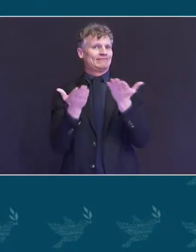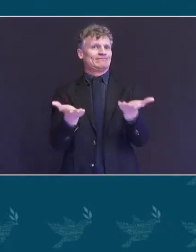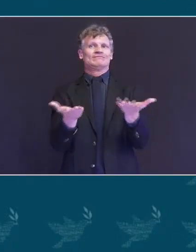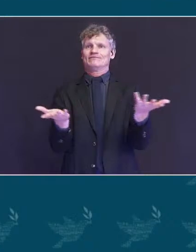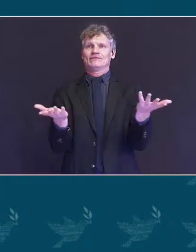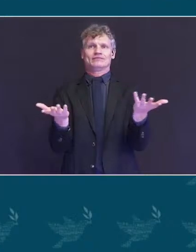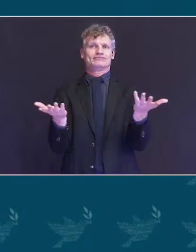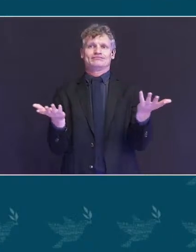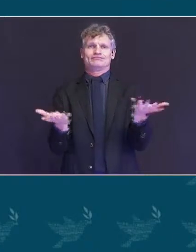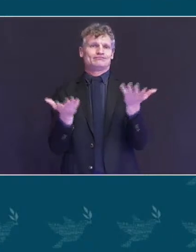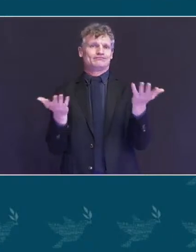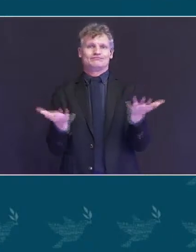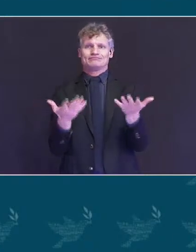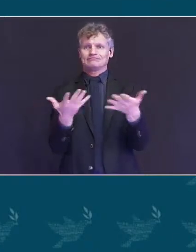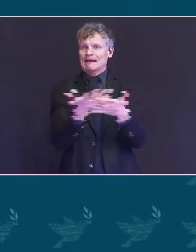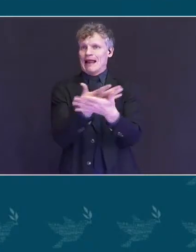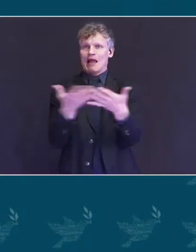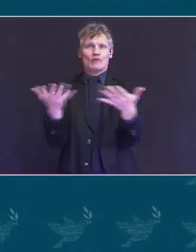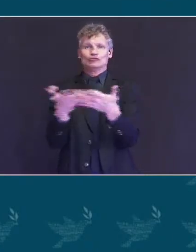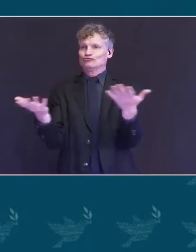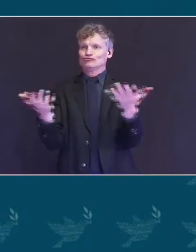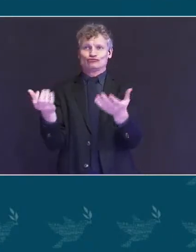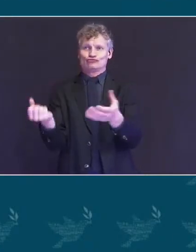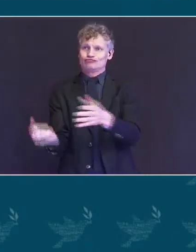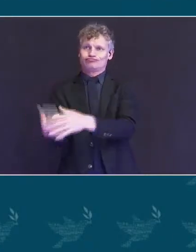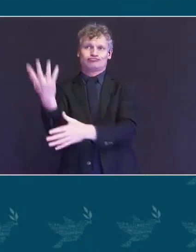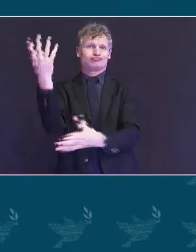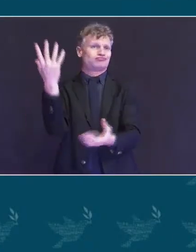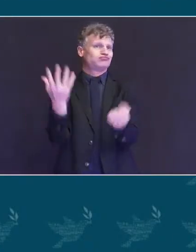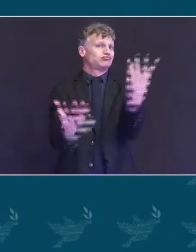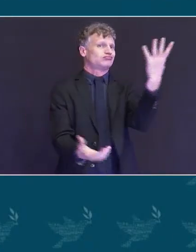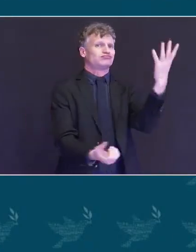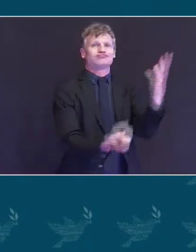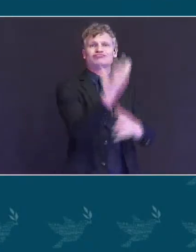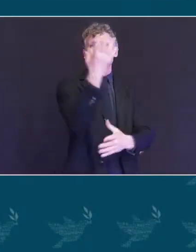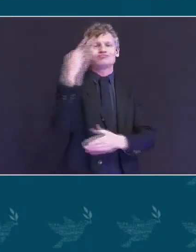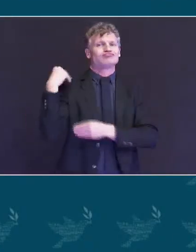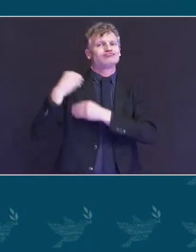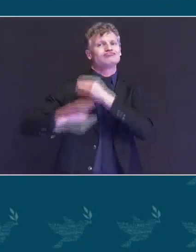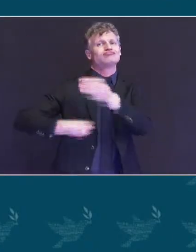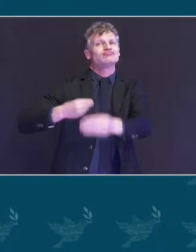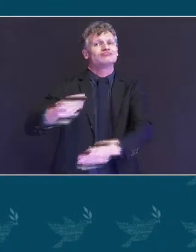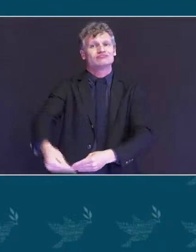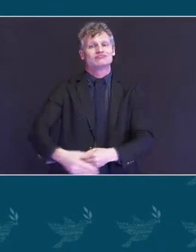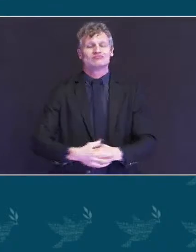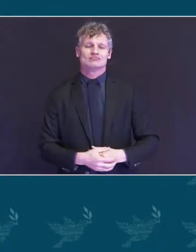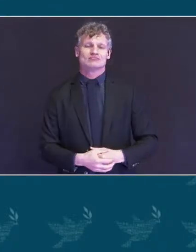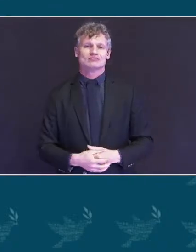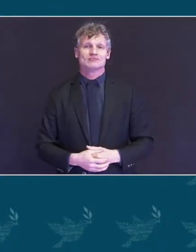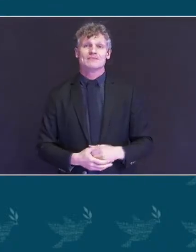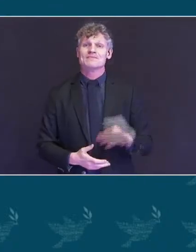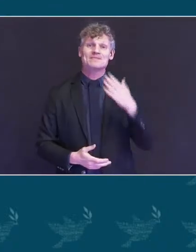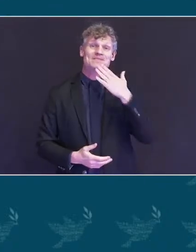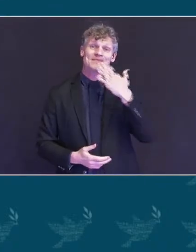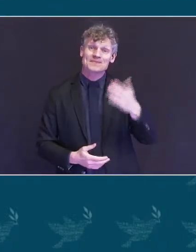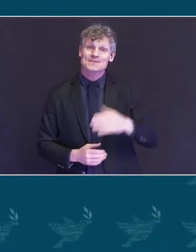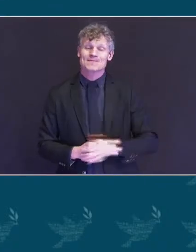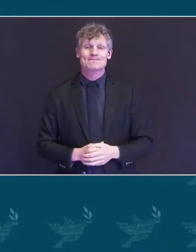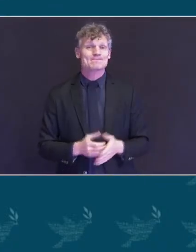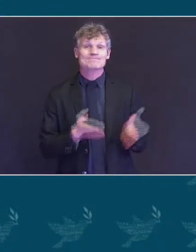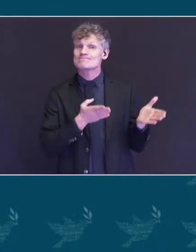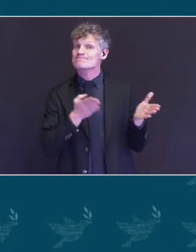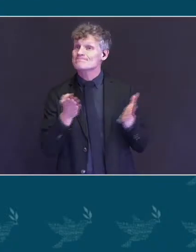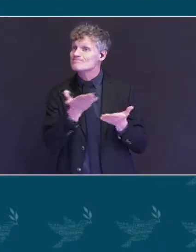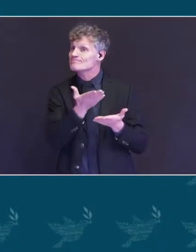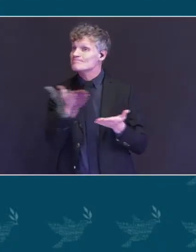there's, languages can survive beyond various generations. Thank you so much. Any